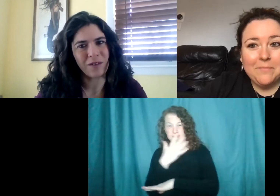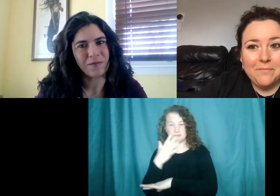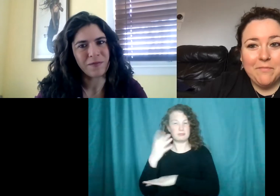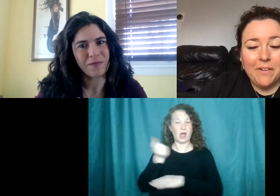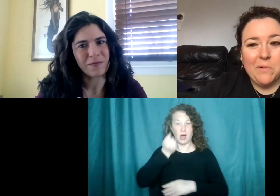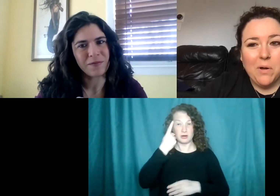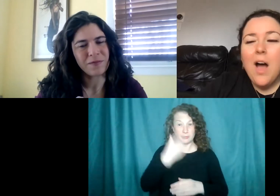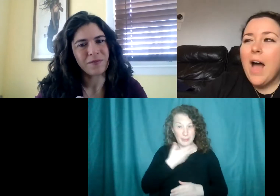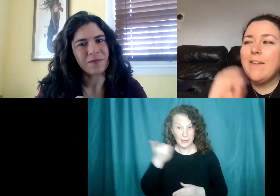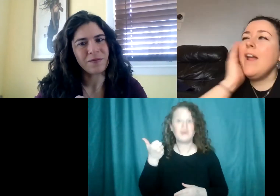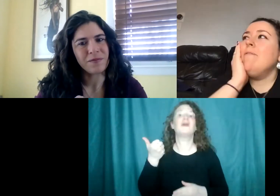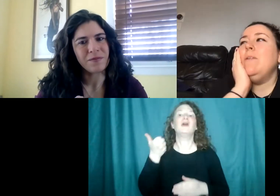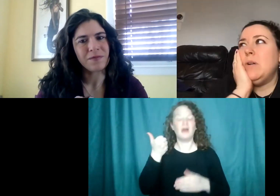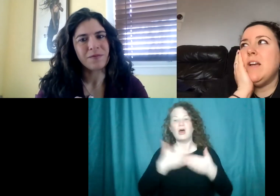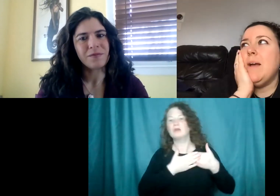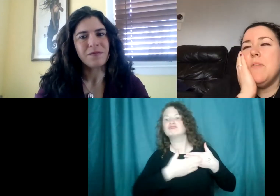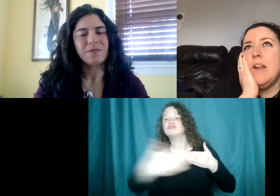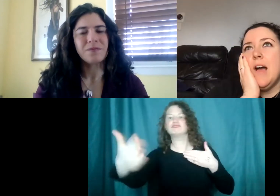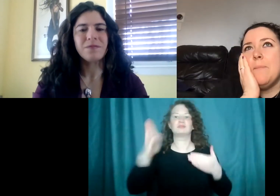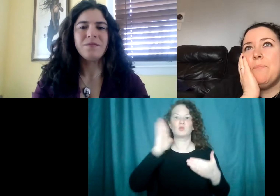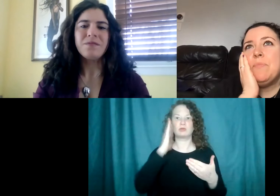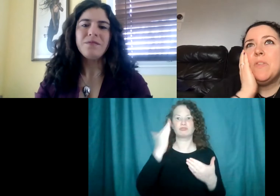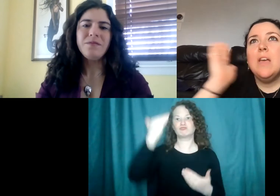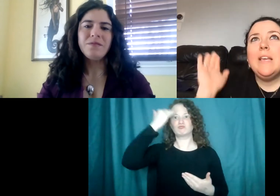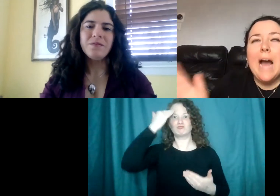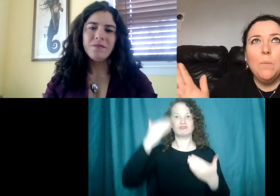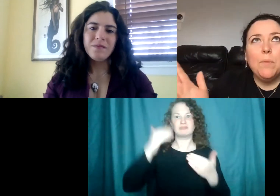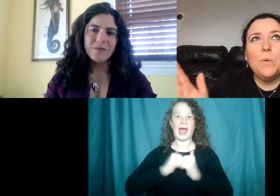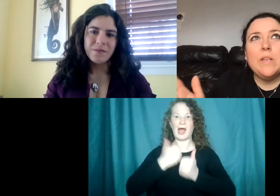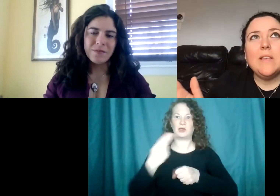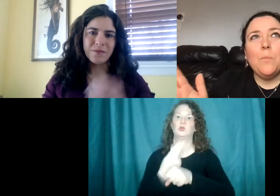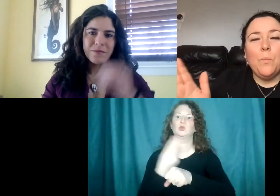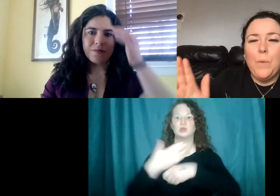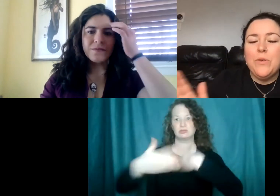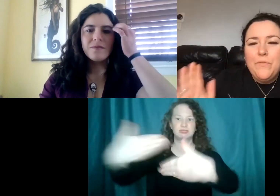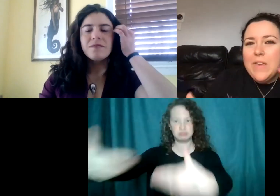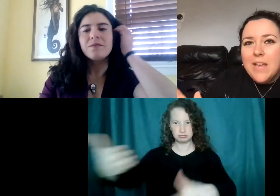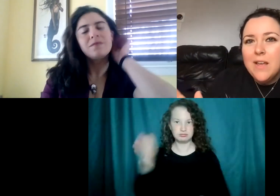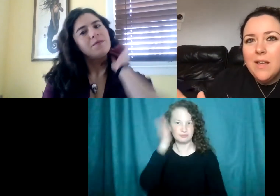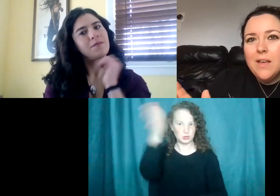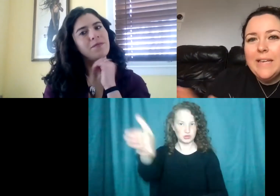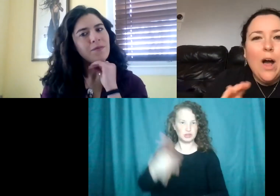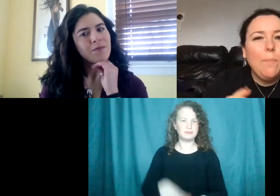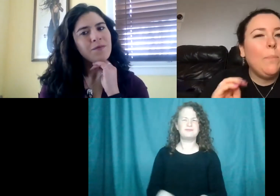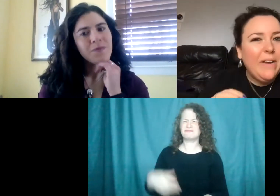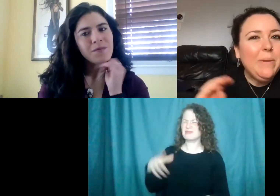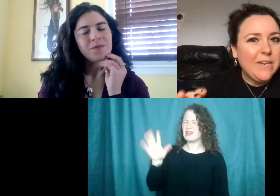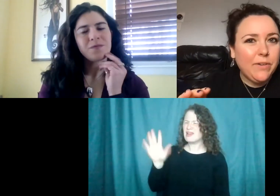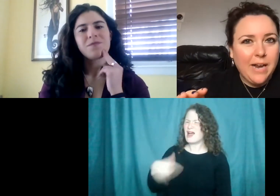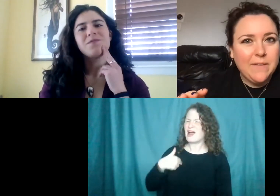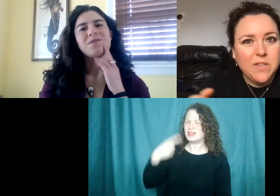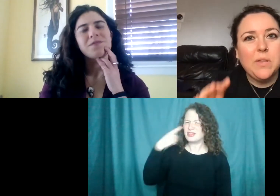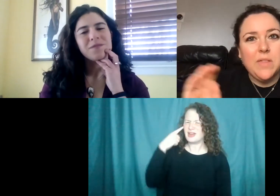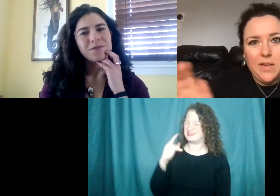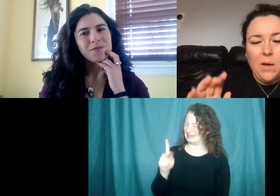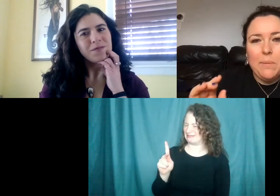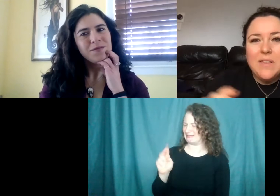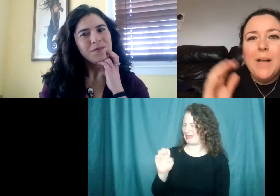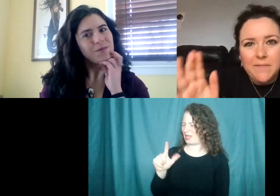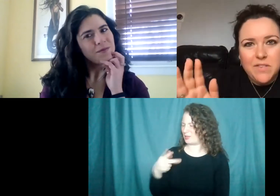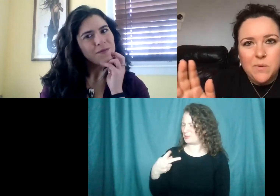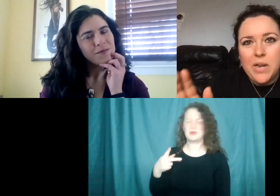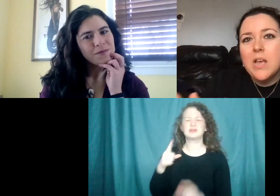future. Very cool. I thought I read one time that kelp was, when you feed kelp, or it might have been a different kind of seaweed than